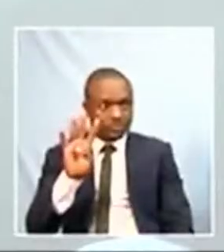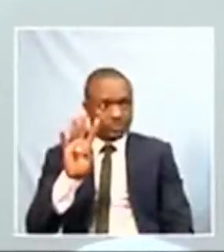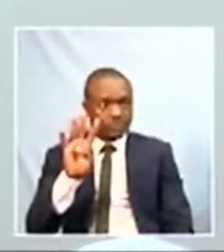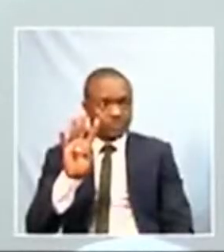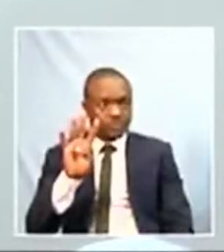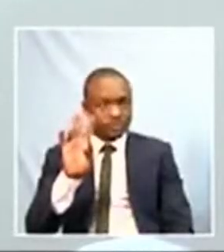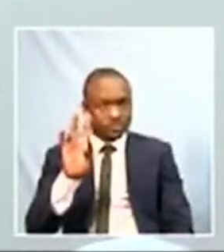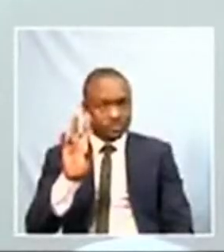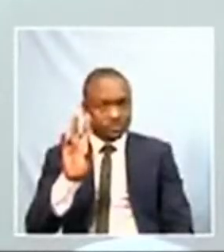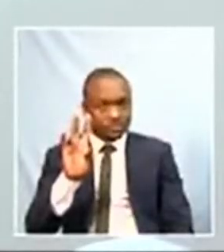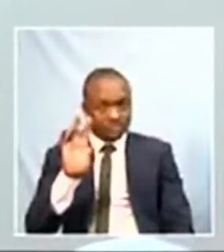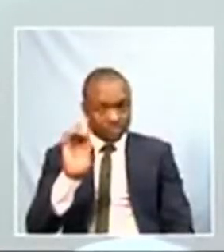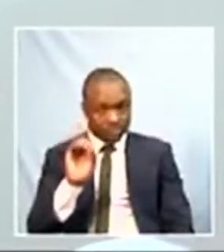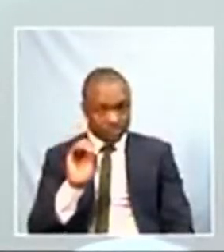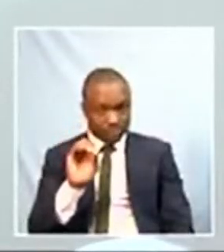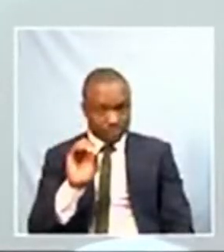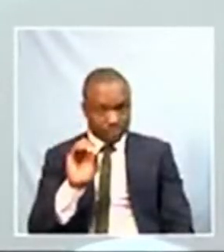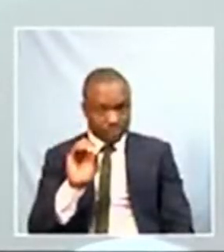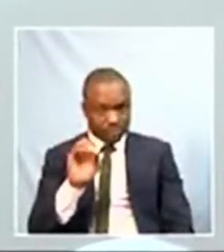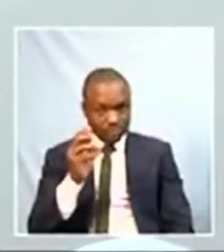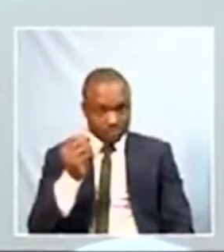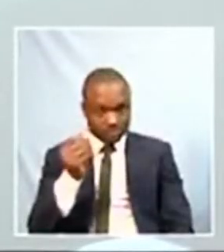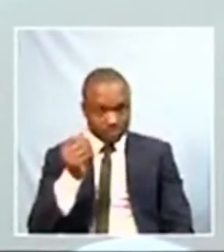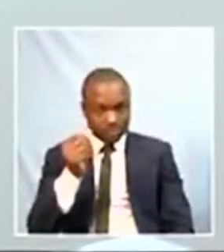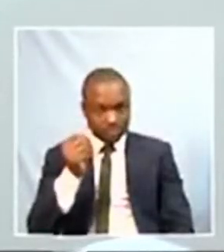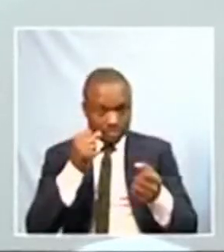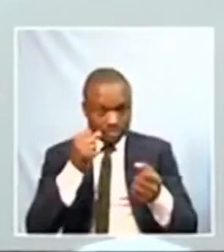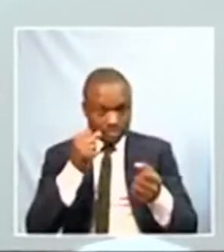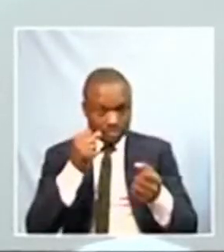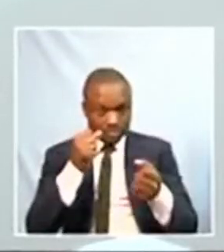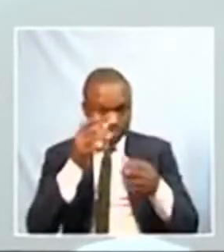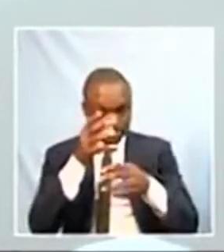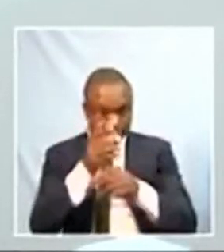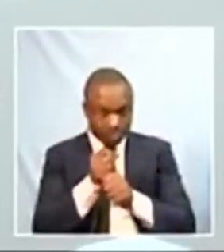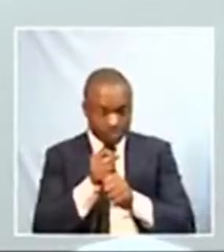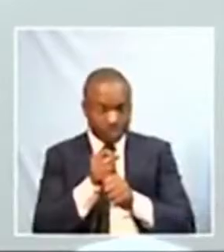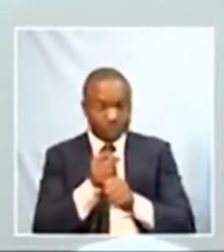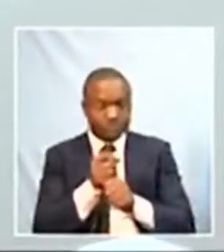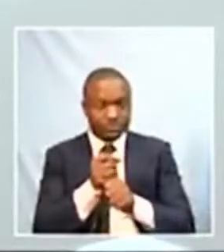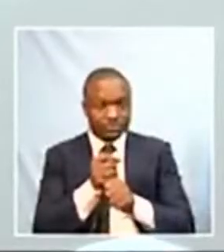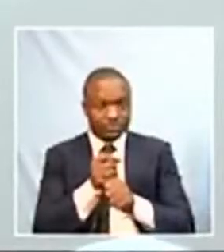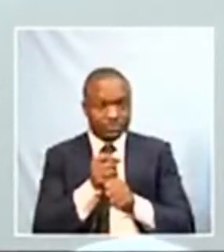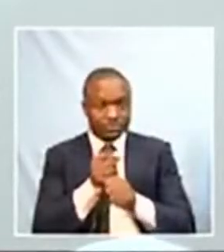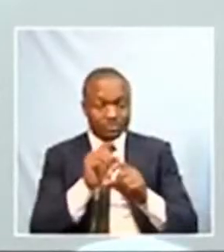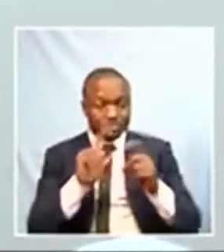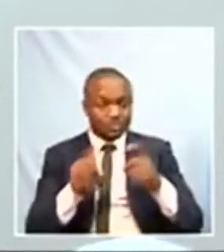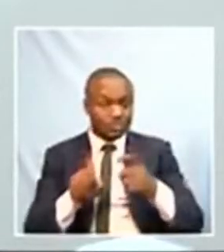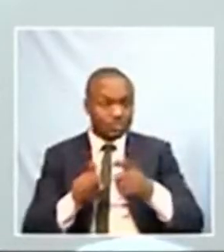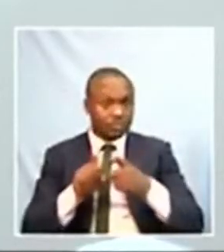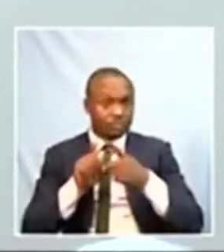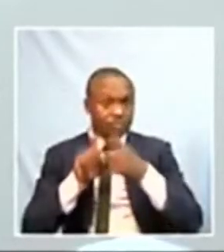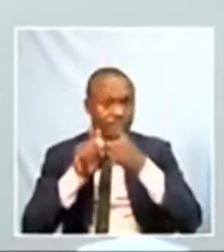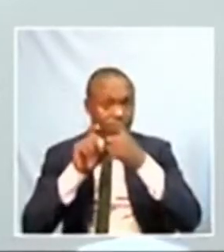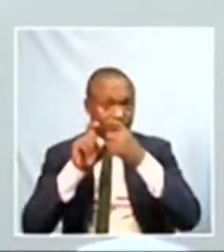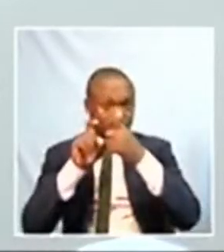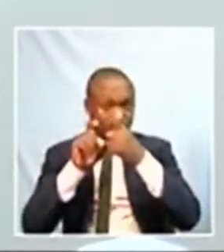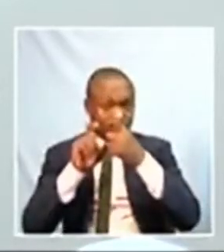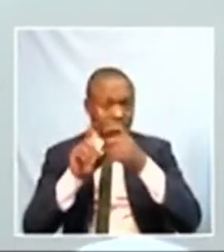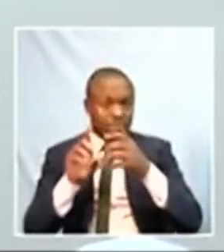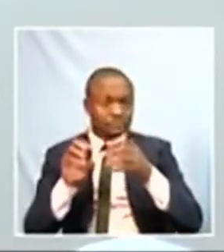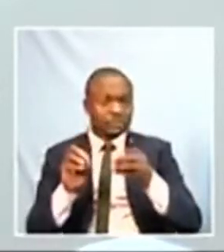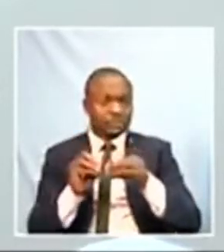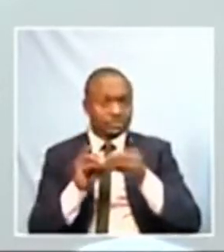27,261,470. That is the funding received. Then it affects the total